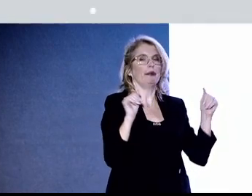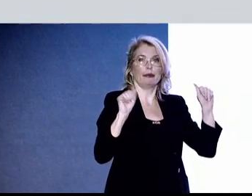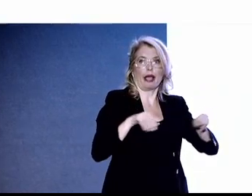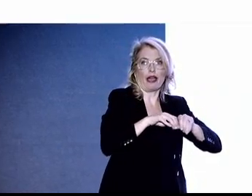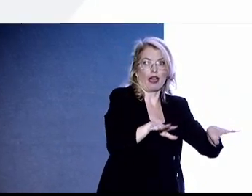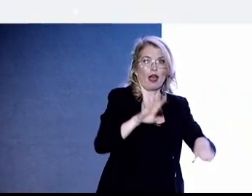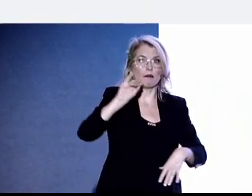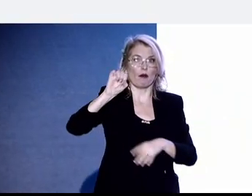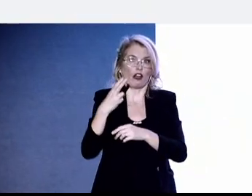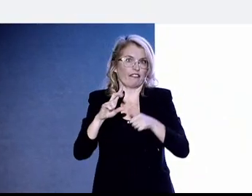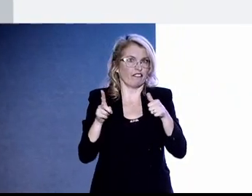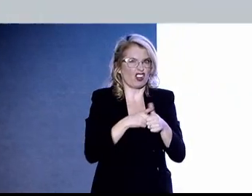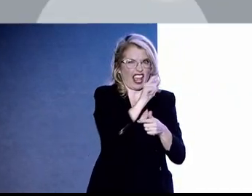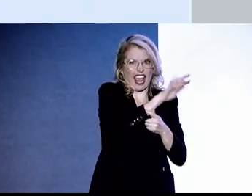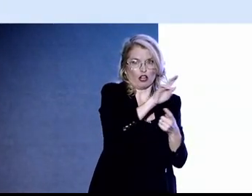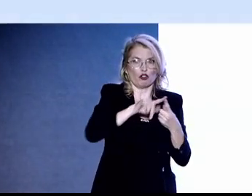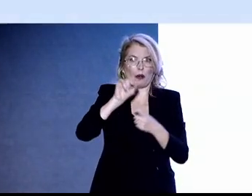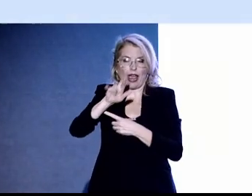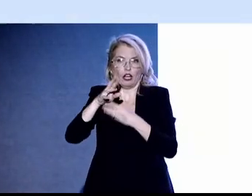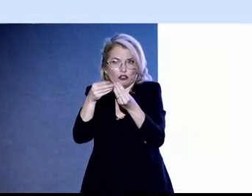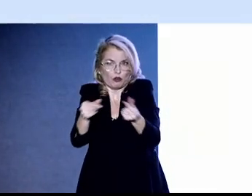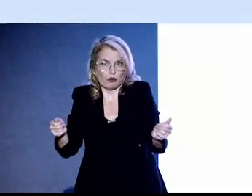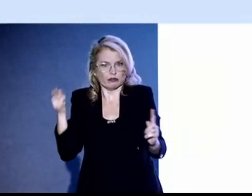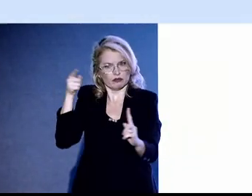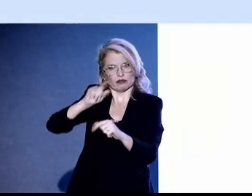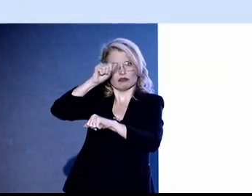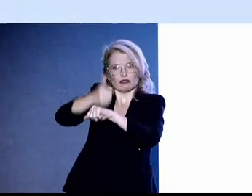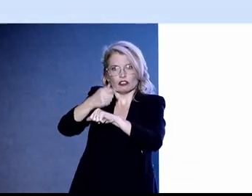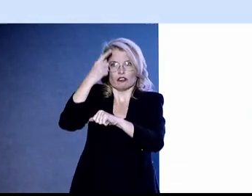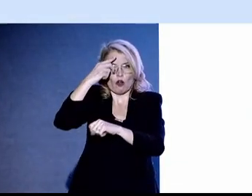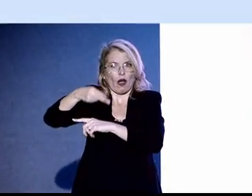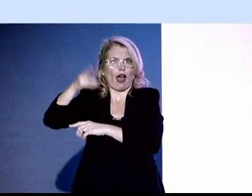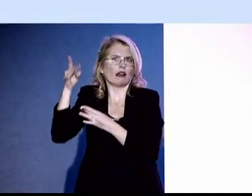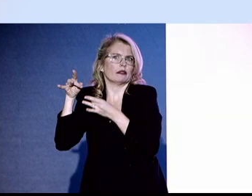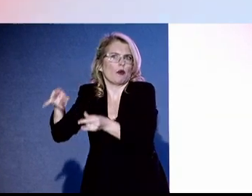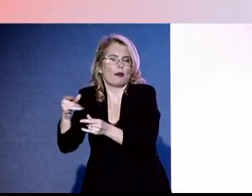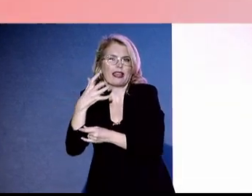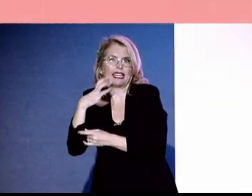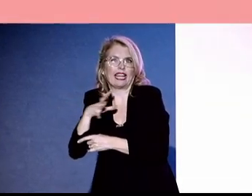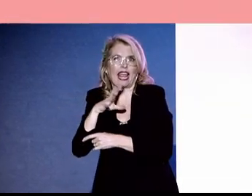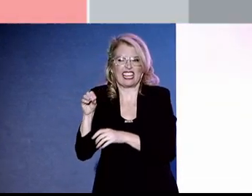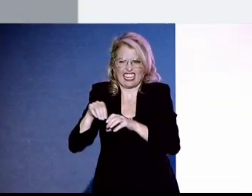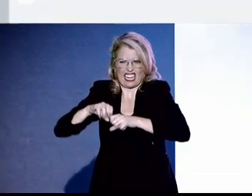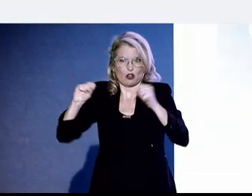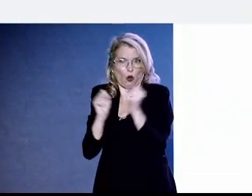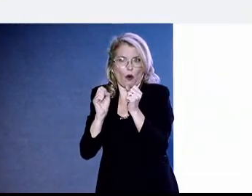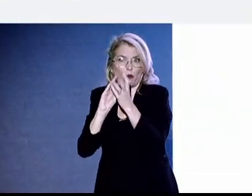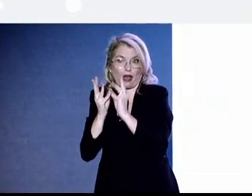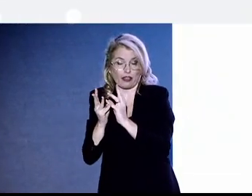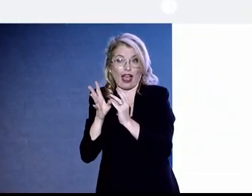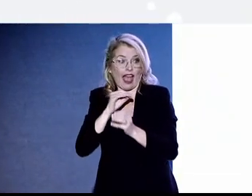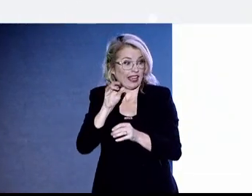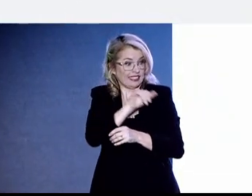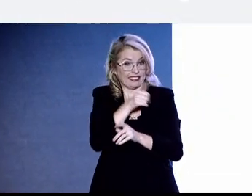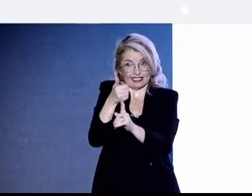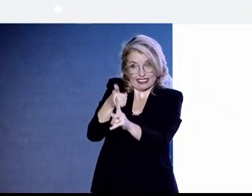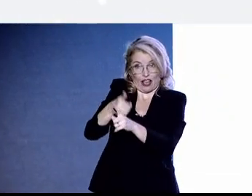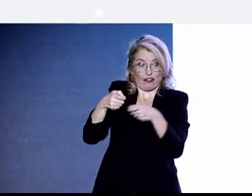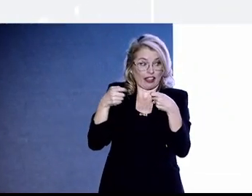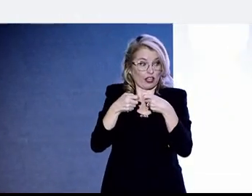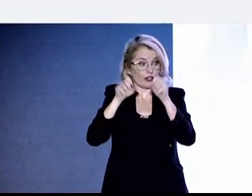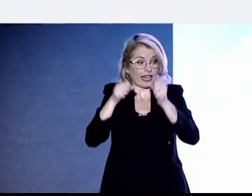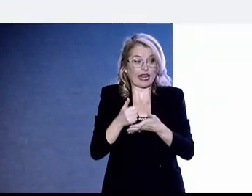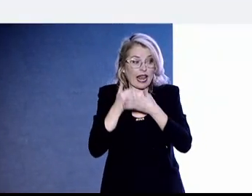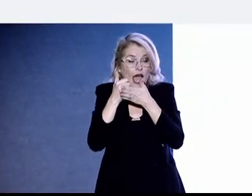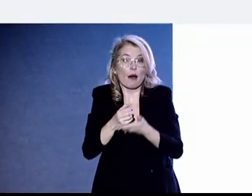Bosch's first air-to-air solution designed specifically for high-efficiency heating in cold climates. And since it's electric, it can